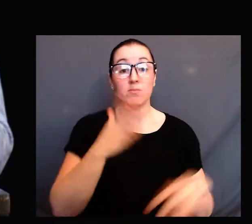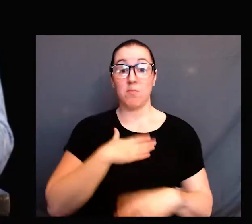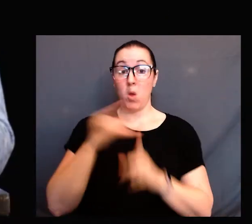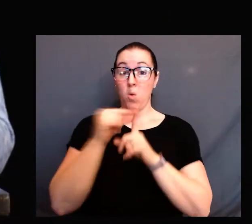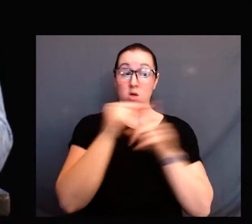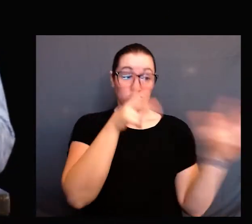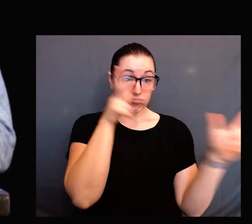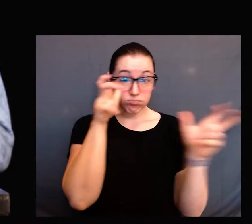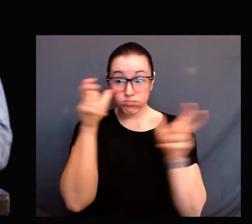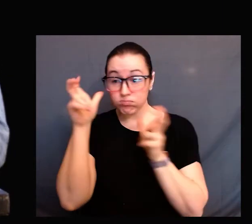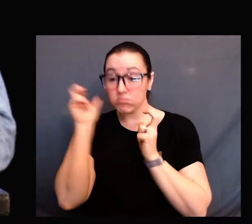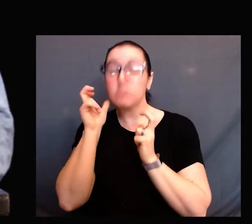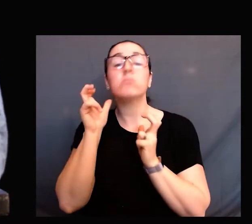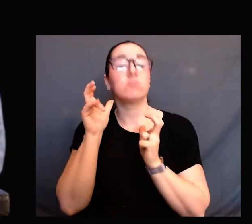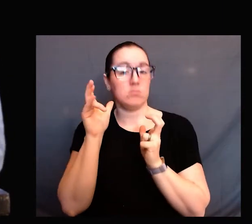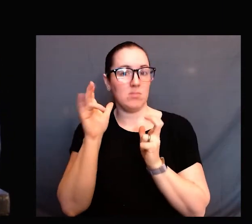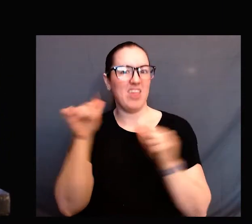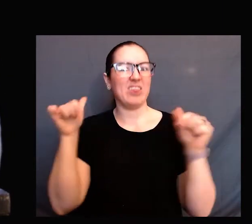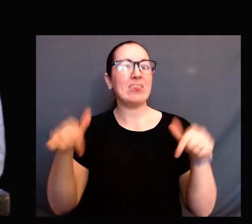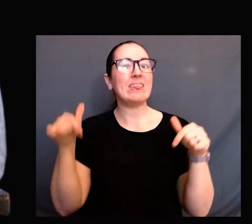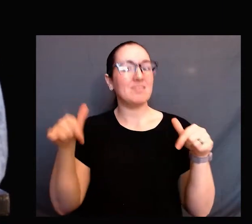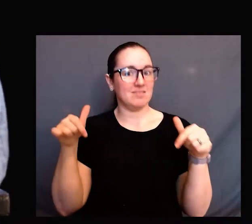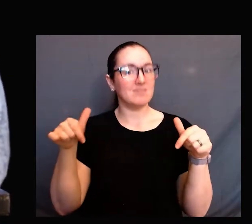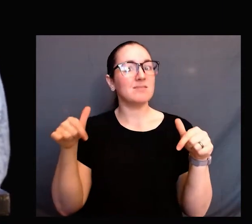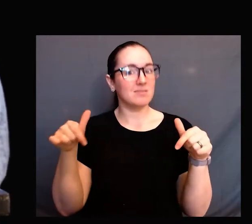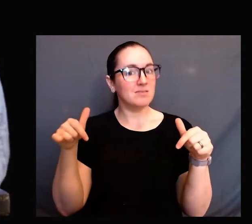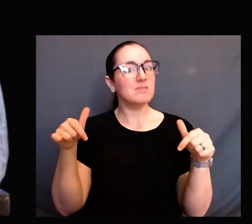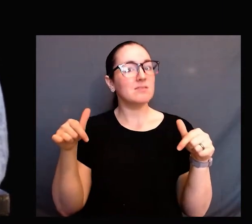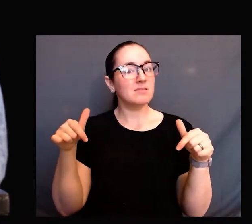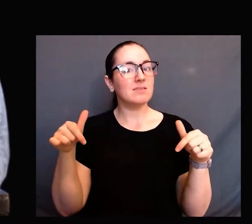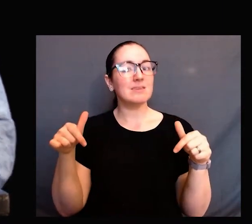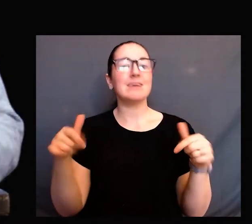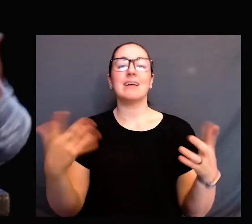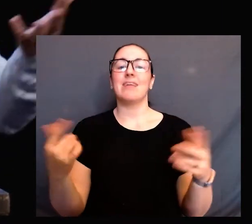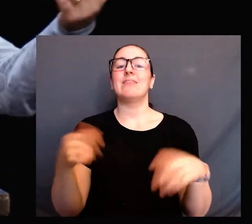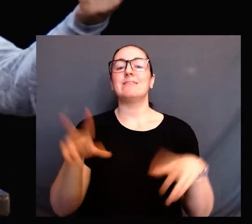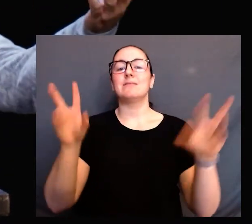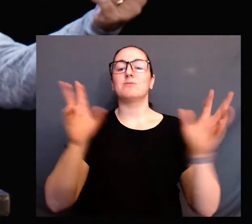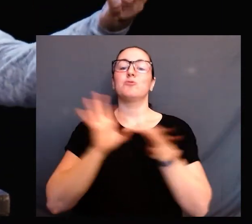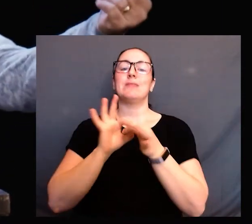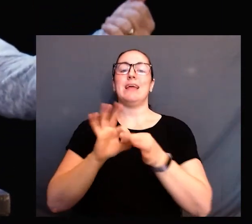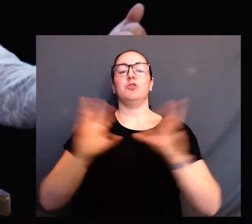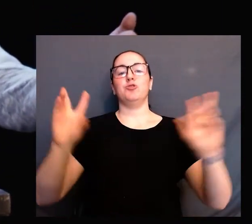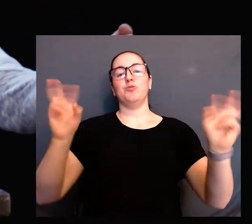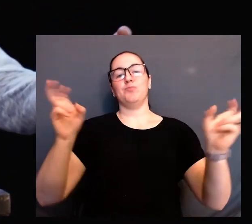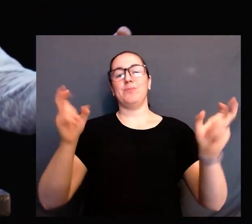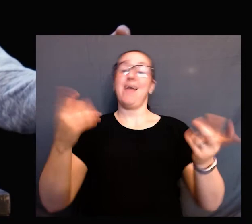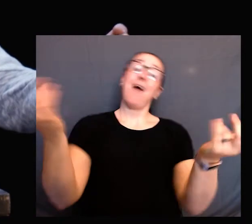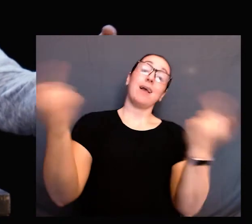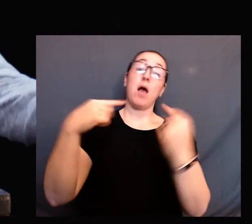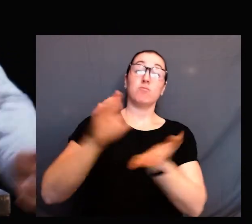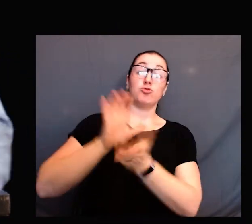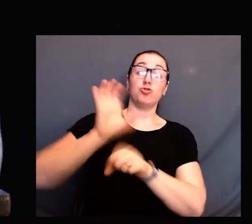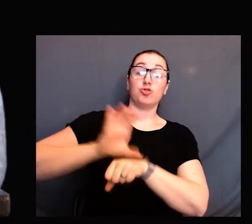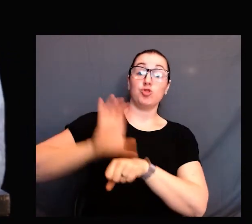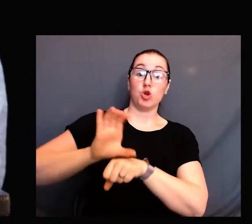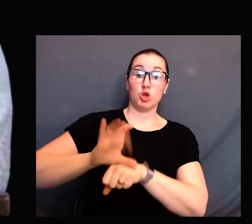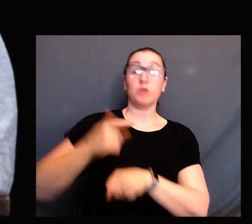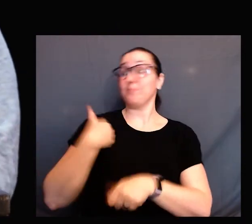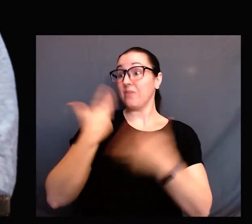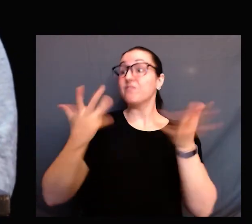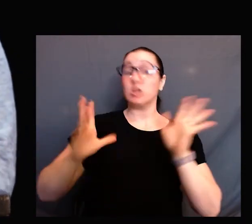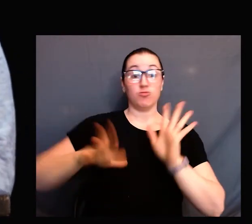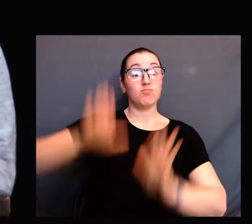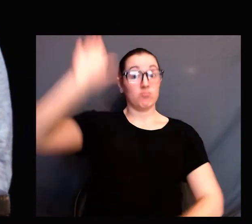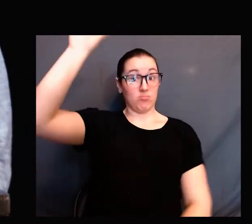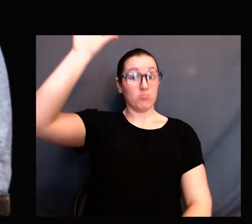hears these words of mine. This right here, this is the come to church part. This is the